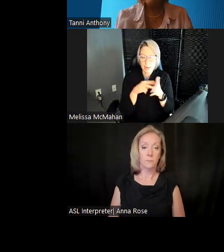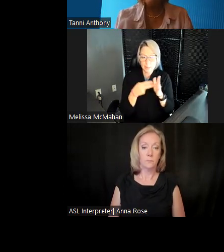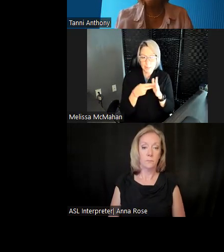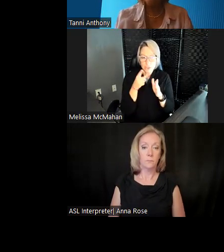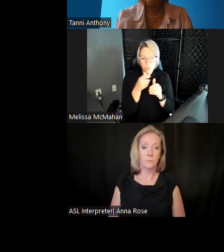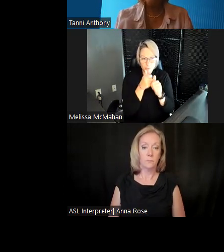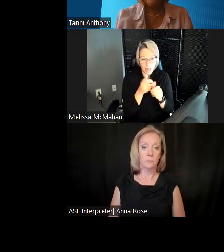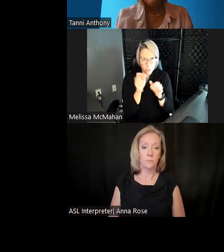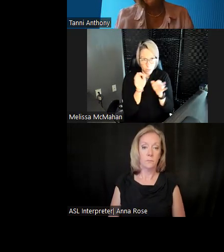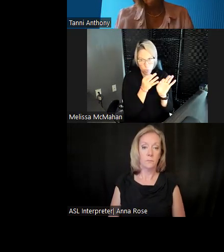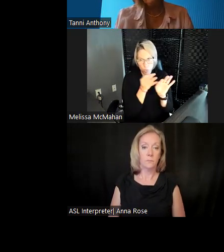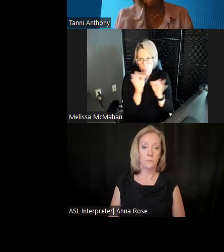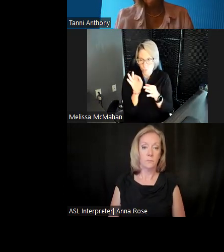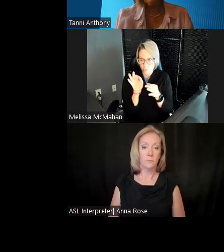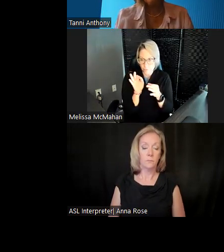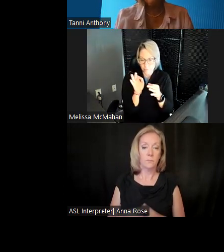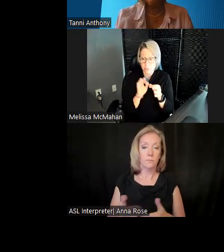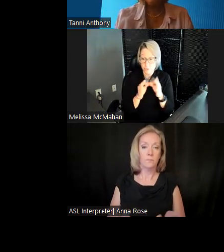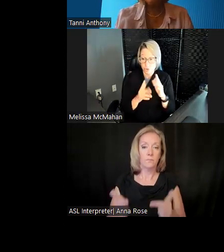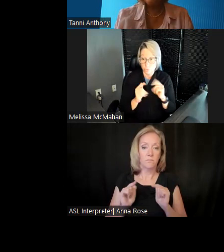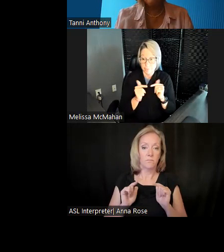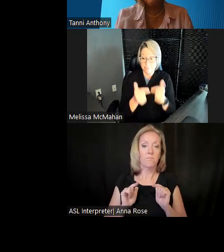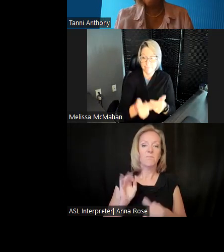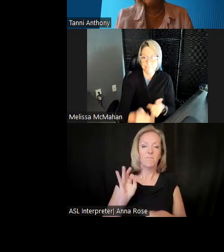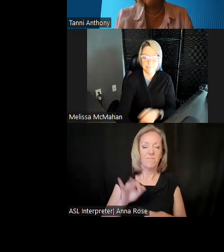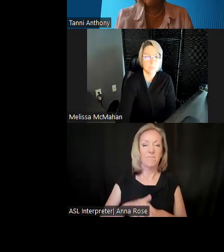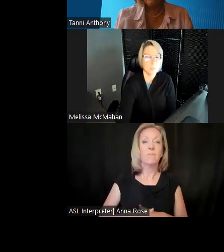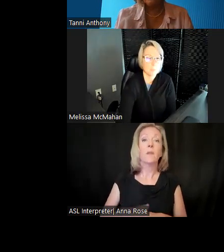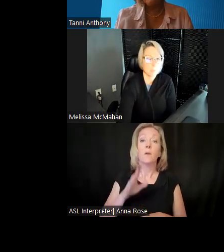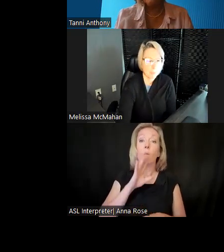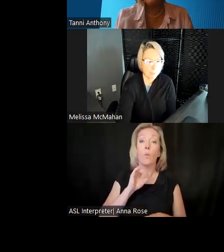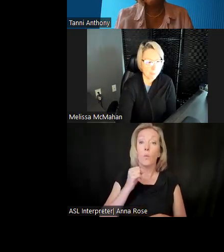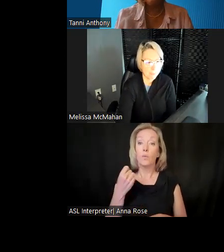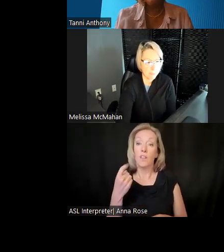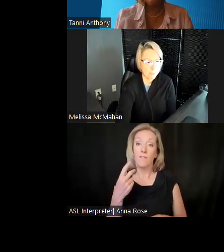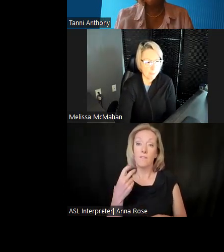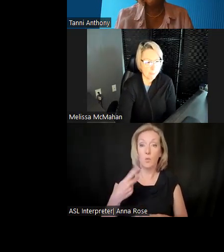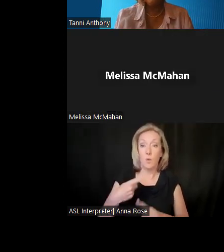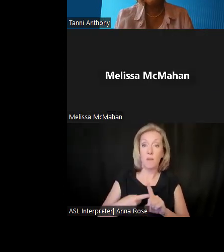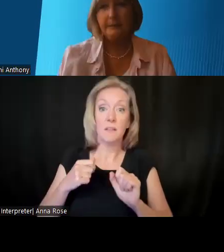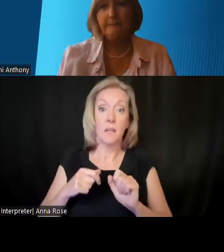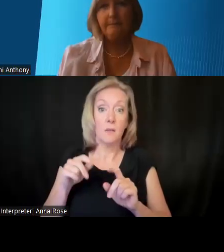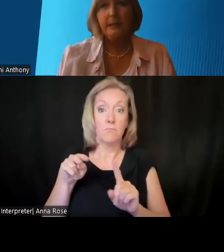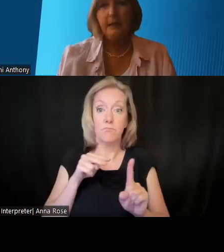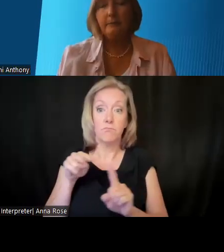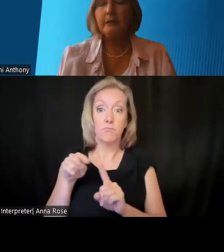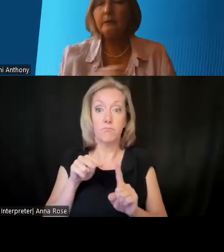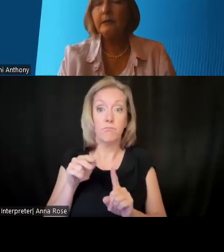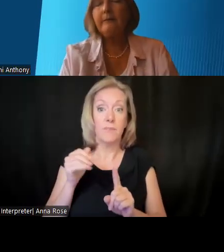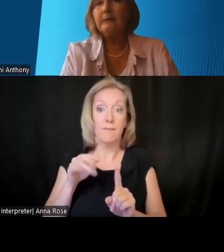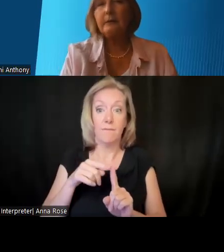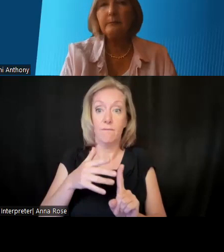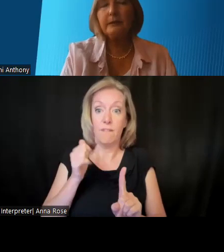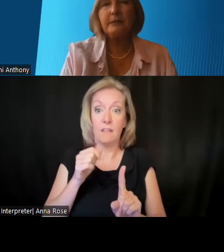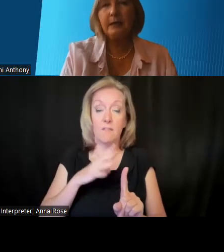that's moving. So you look at 11 to 12 months, they can watch something that's moving fairly fast. Here